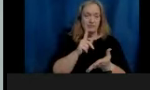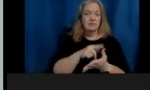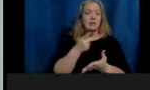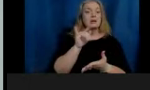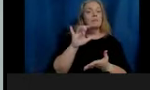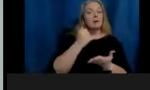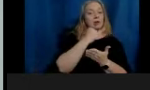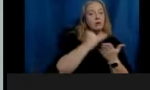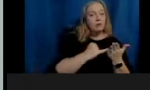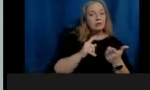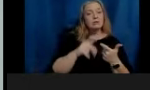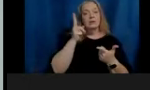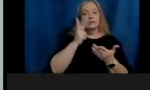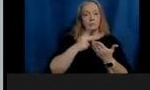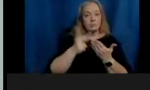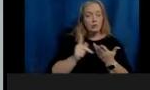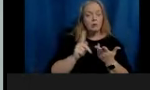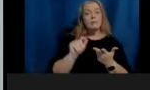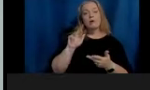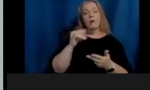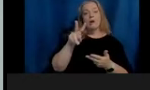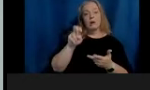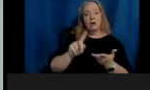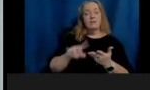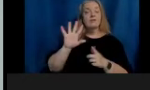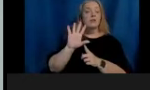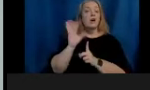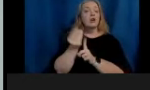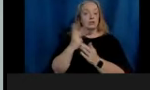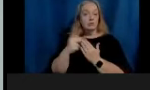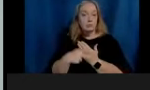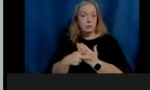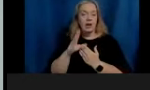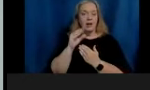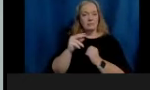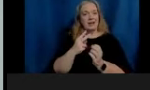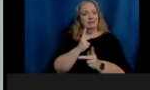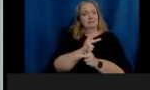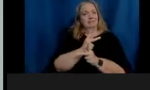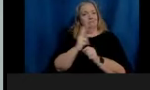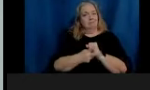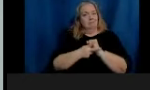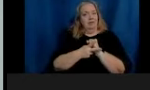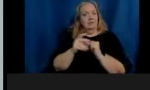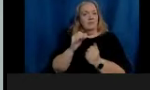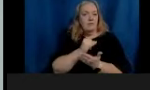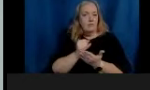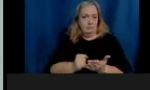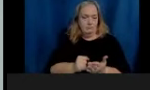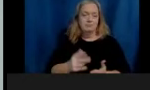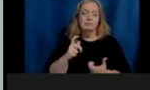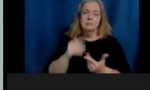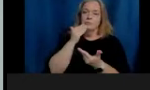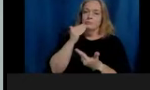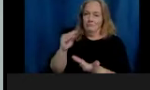history programs, archives, cultural grants, and care and conservation. And I want to thank the city of Boise for this